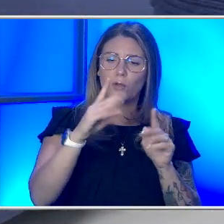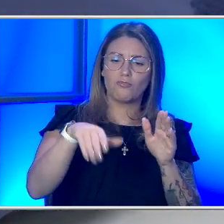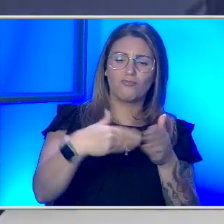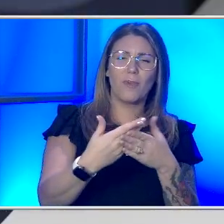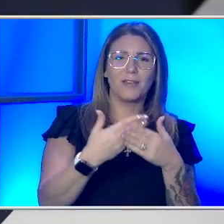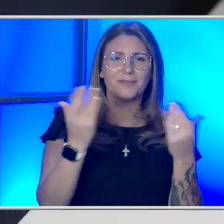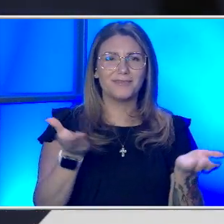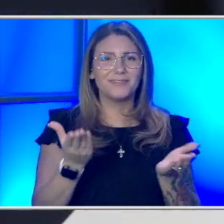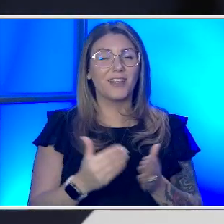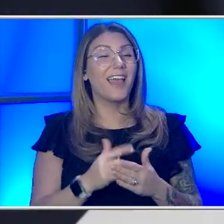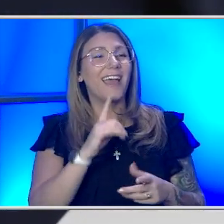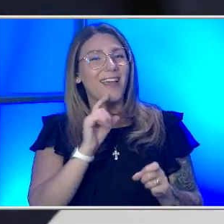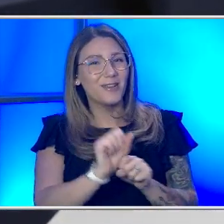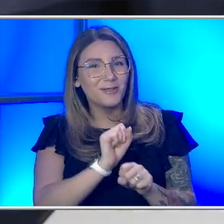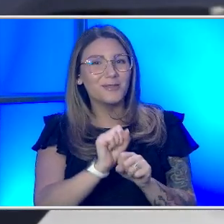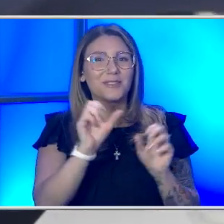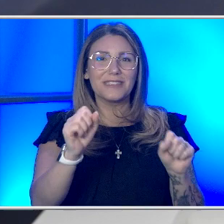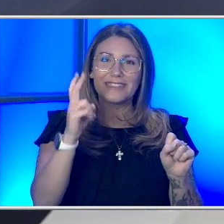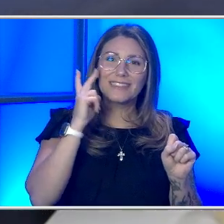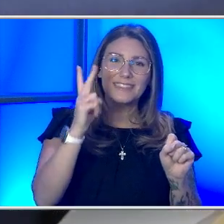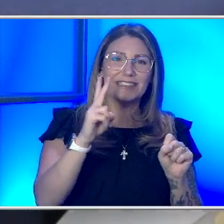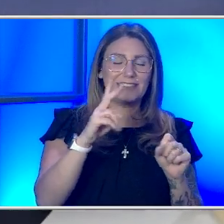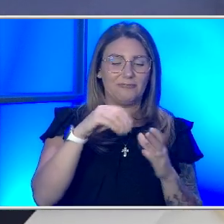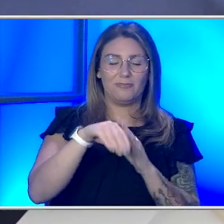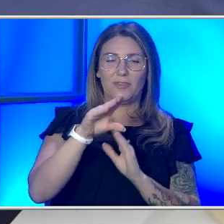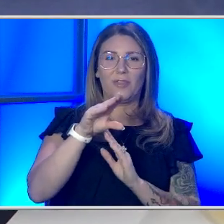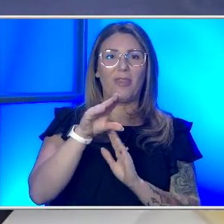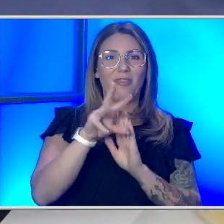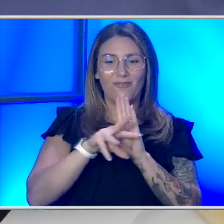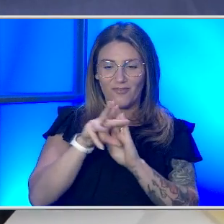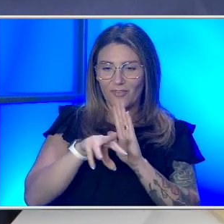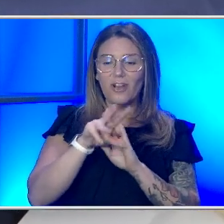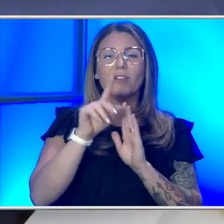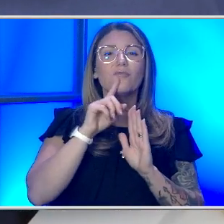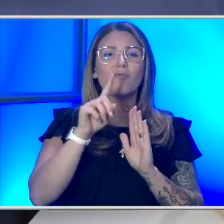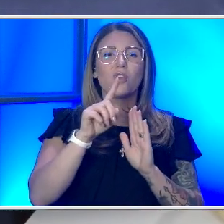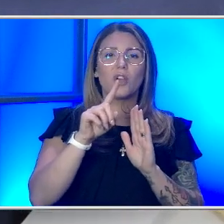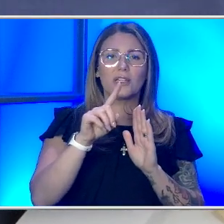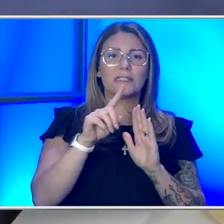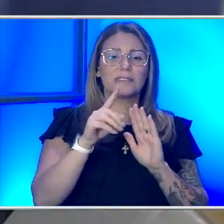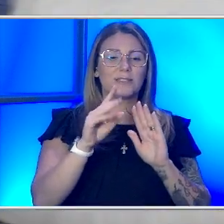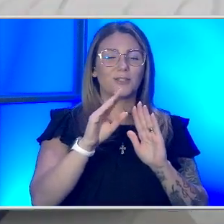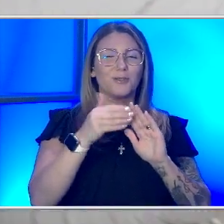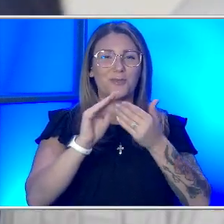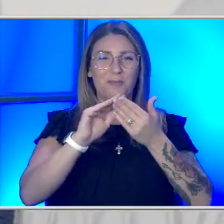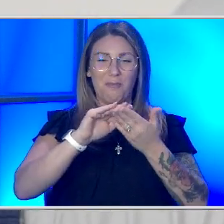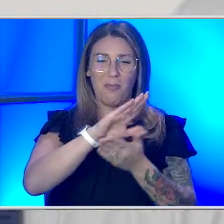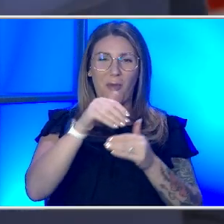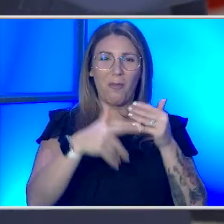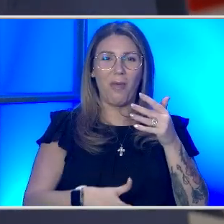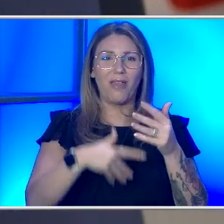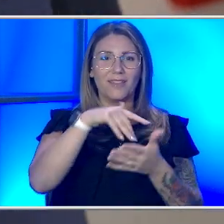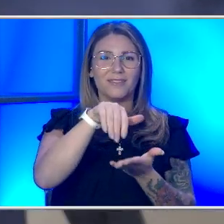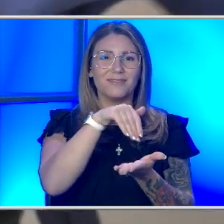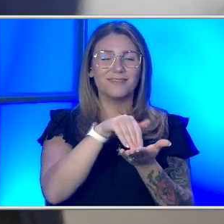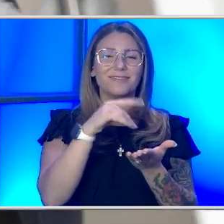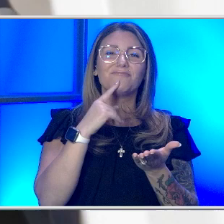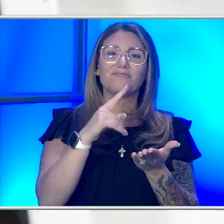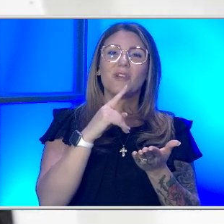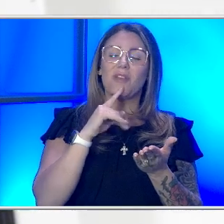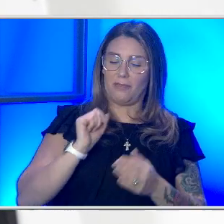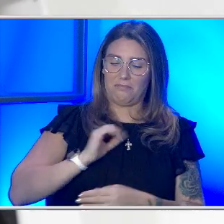As you can see in the video, it comes in a community blood center box. Our awesome blood bank staff unboxes it and scans it